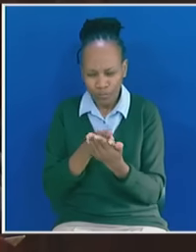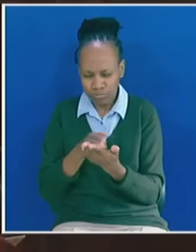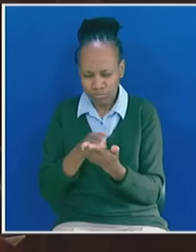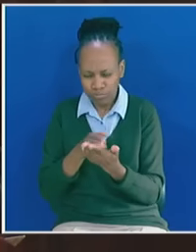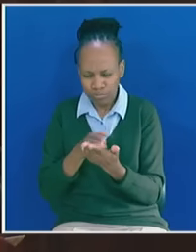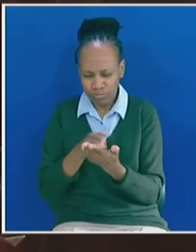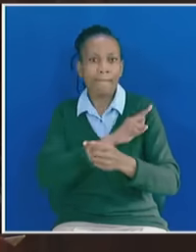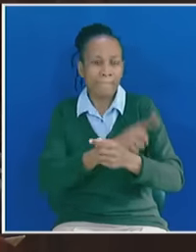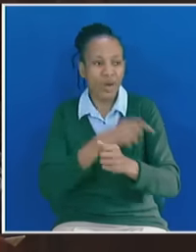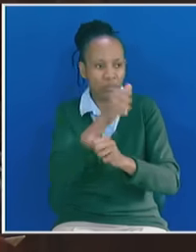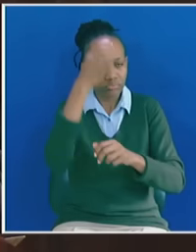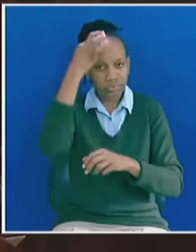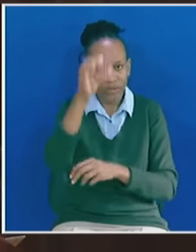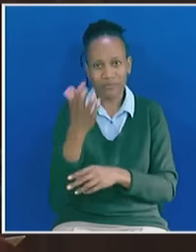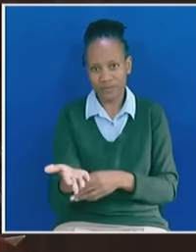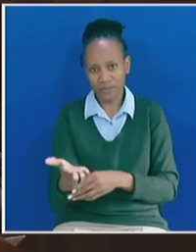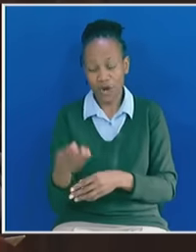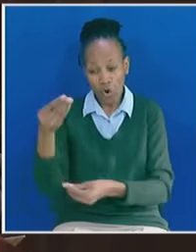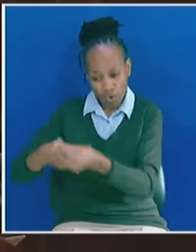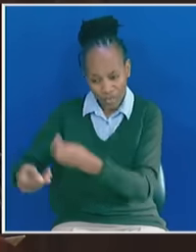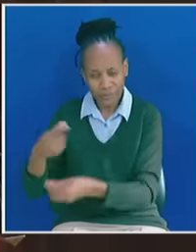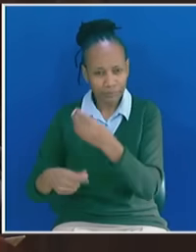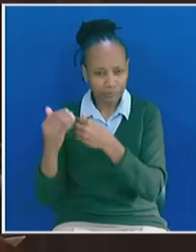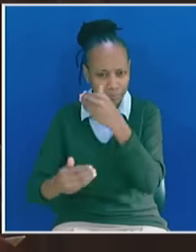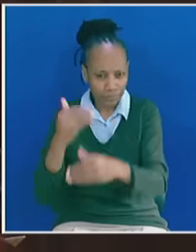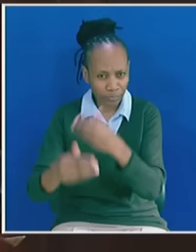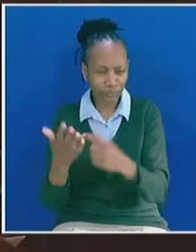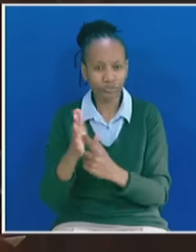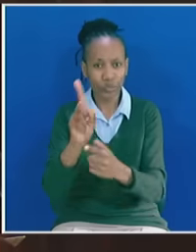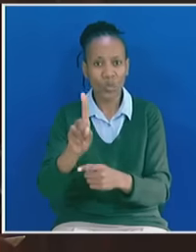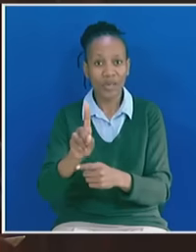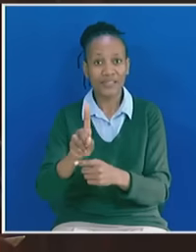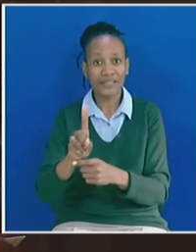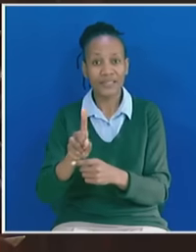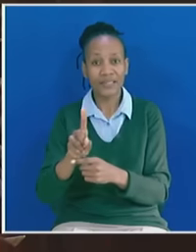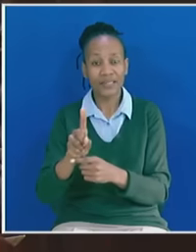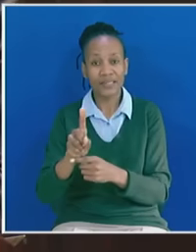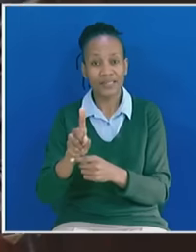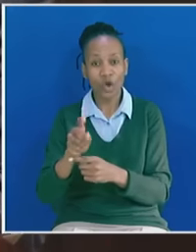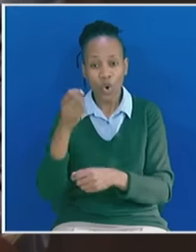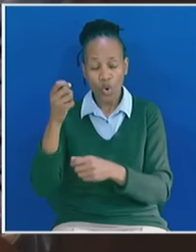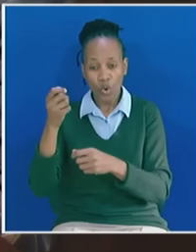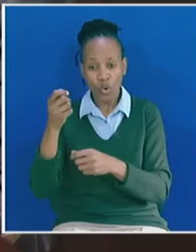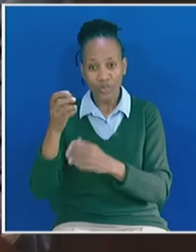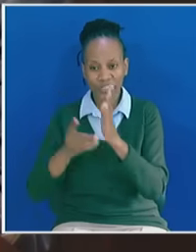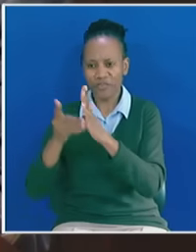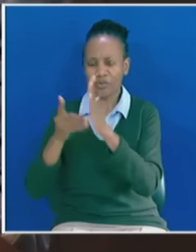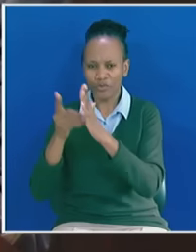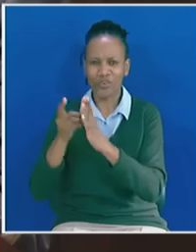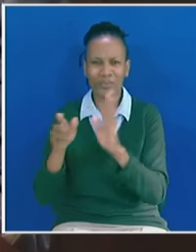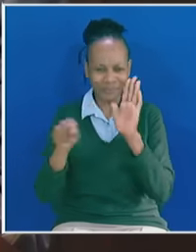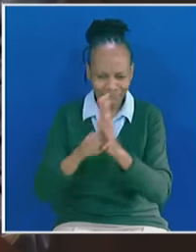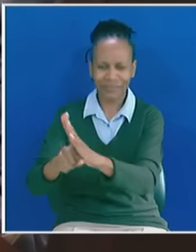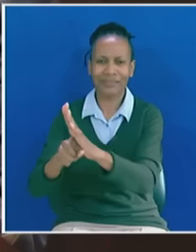state. Corruption poses a serious threat and direct threat to our reconstruction and development initiatives, good governance, service